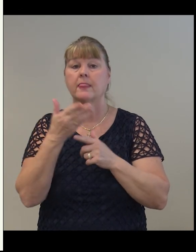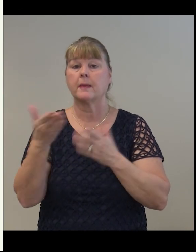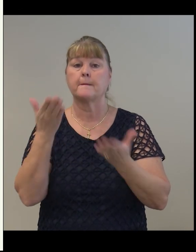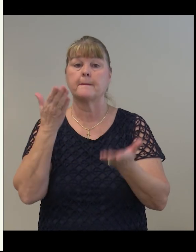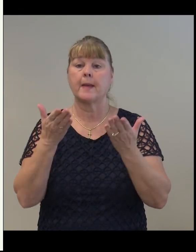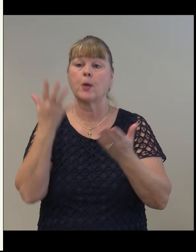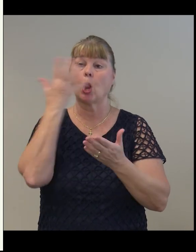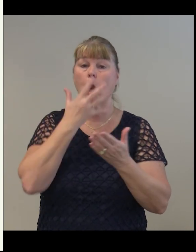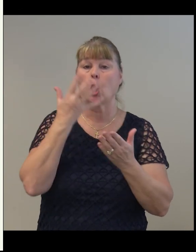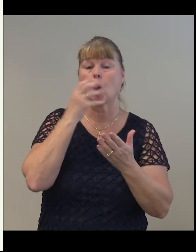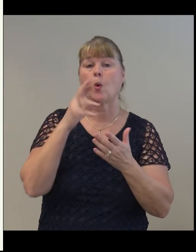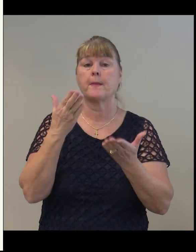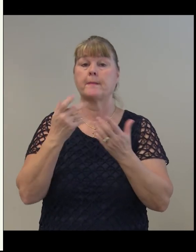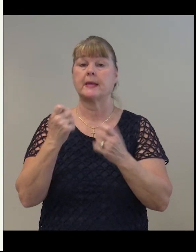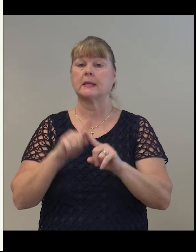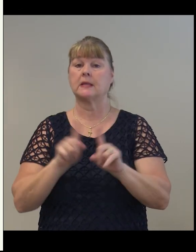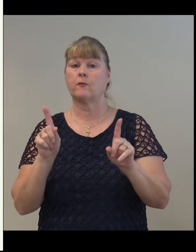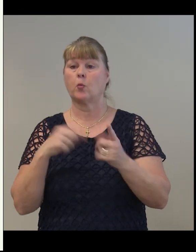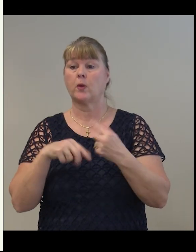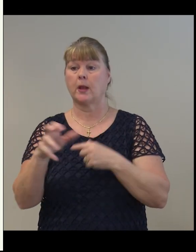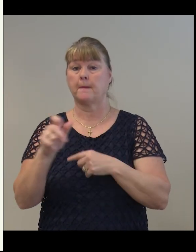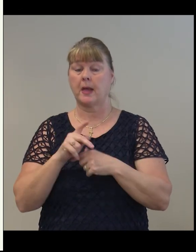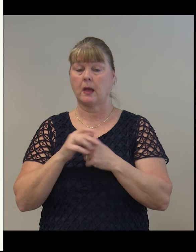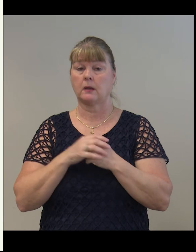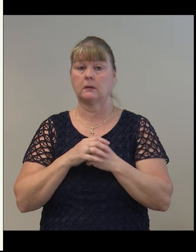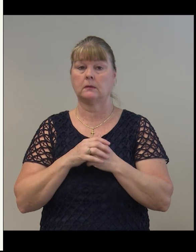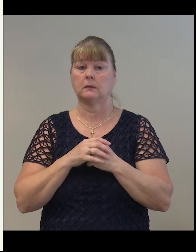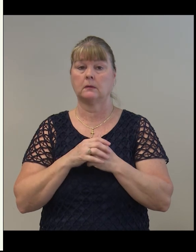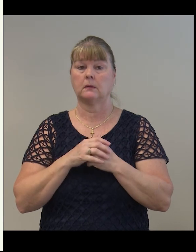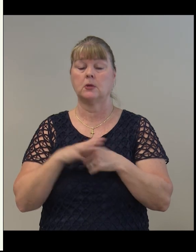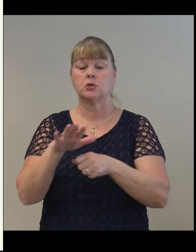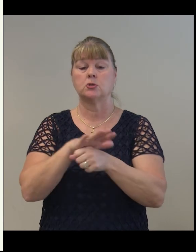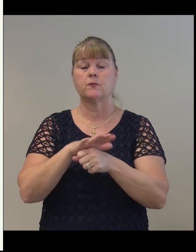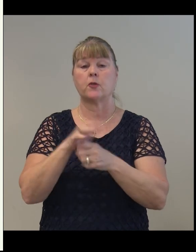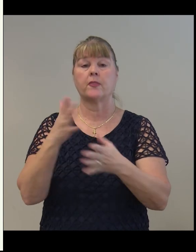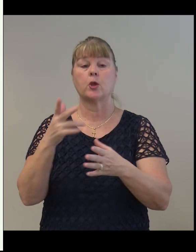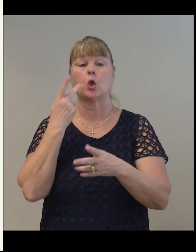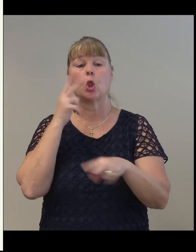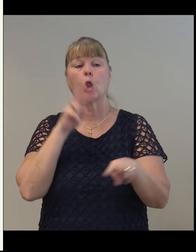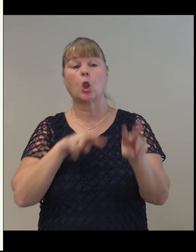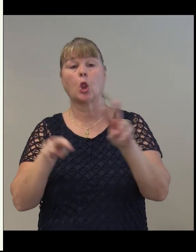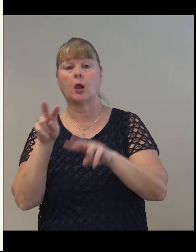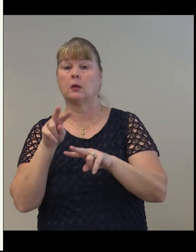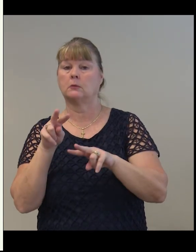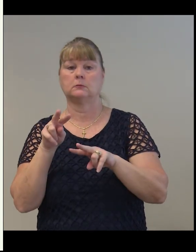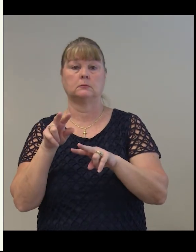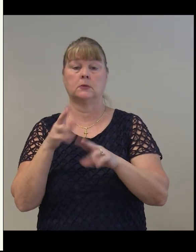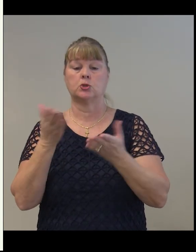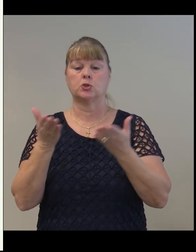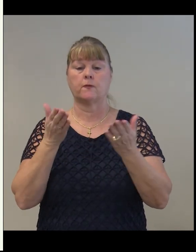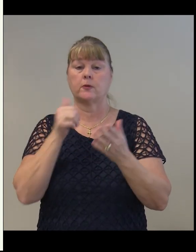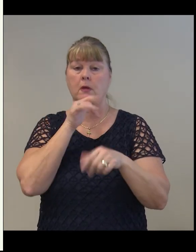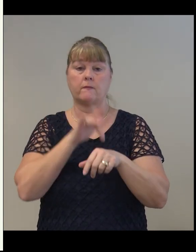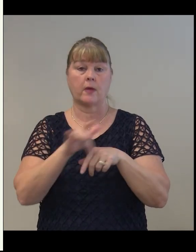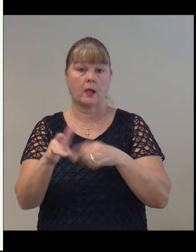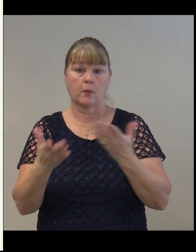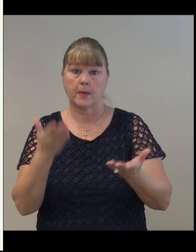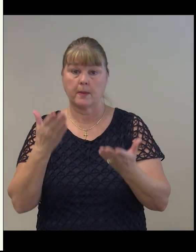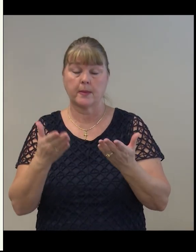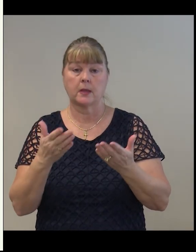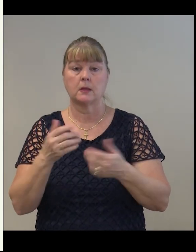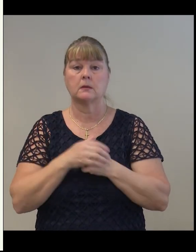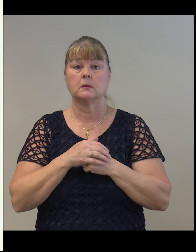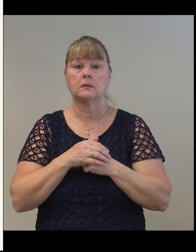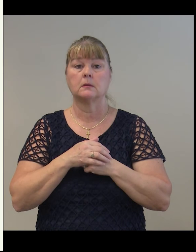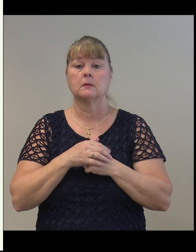Understand that things may look or may be different when you get back. Services that you're accustomed to may not be available. Even if we